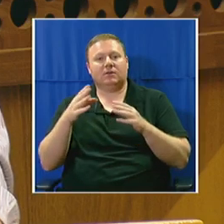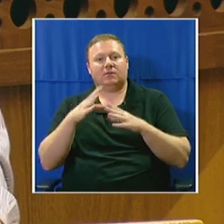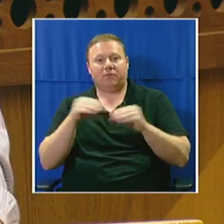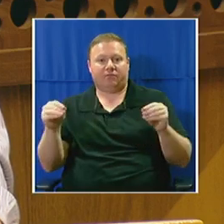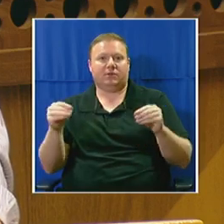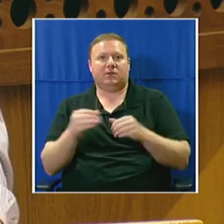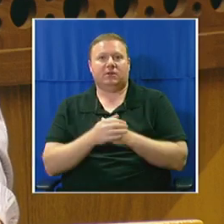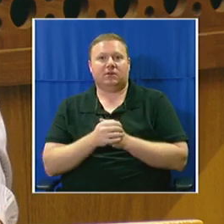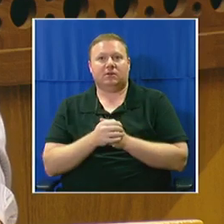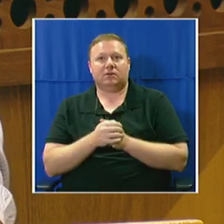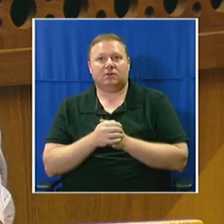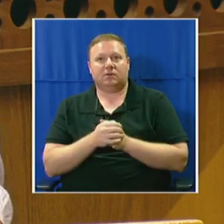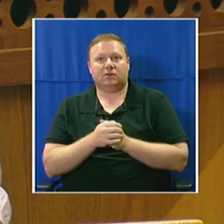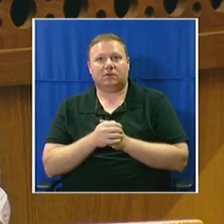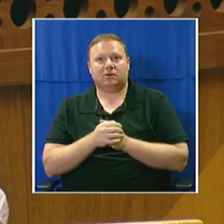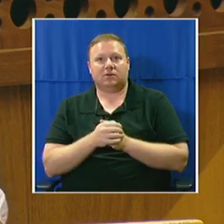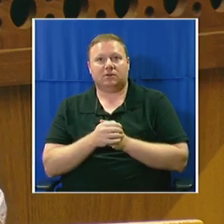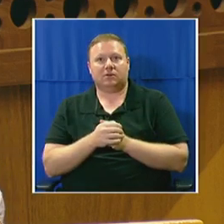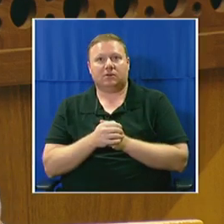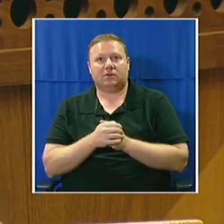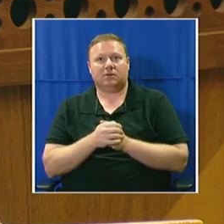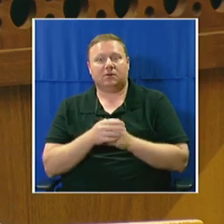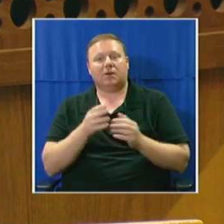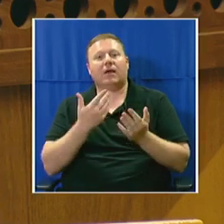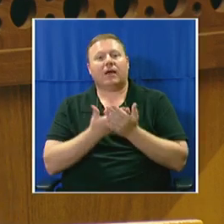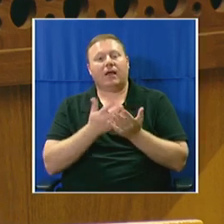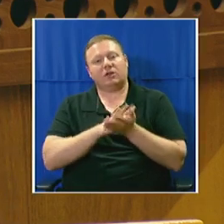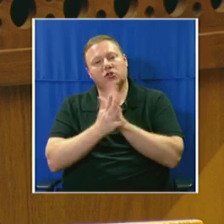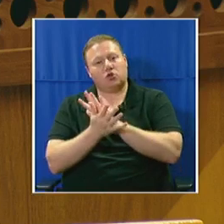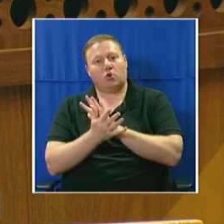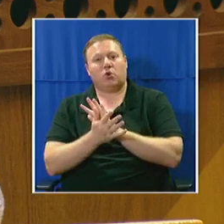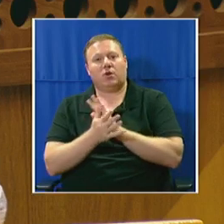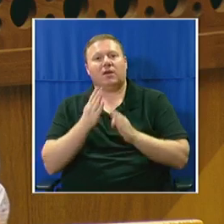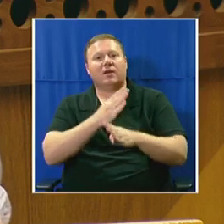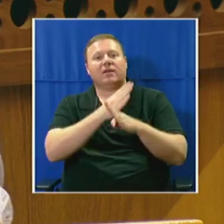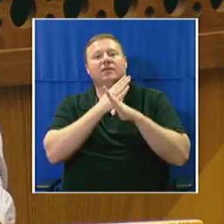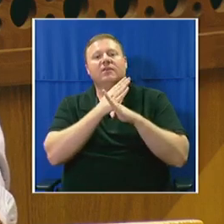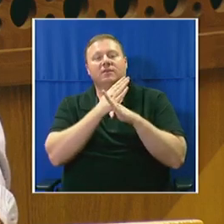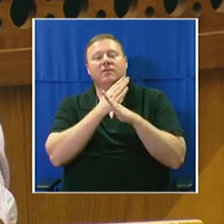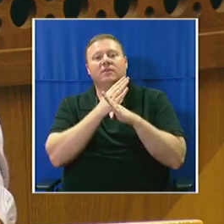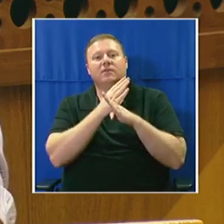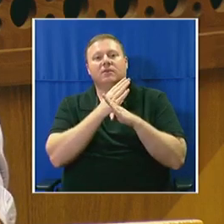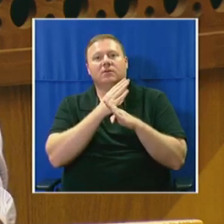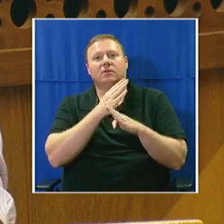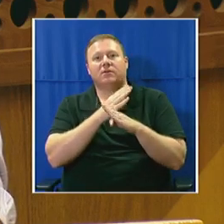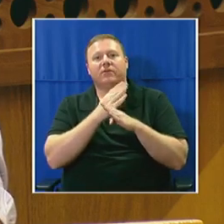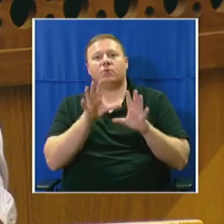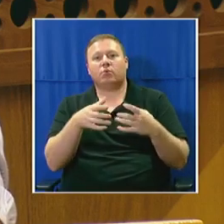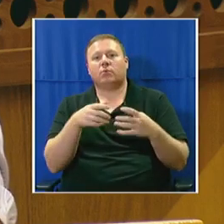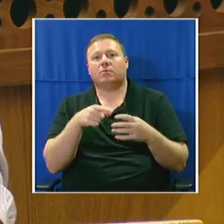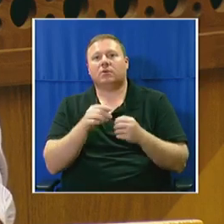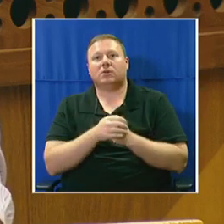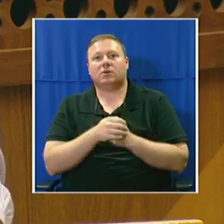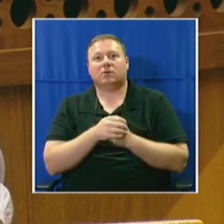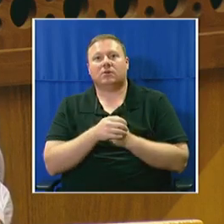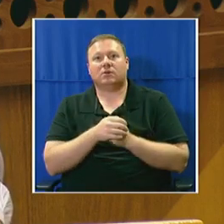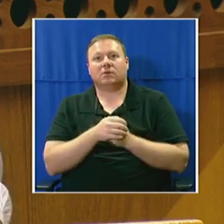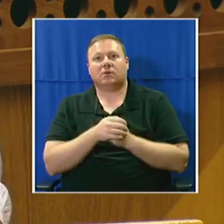our previous support of the Amendments we are however obliged to address some developments that can nullify these